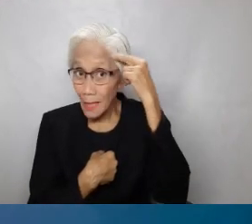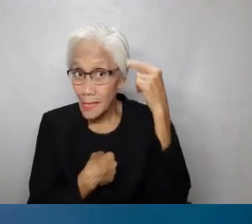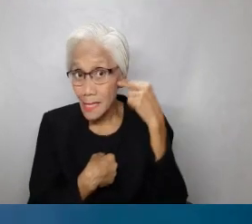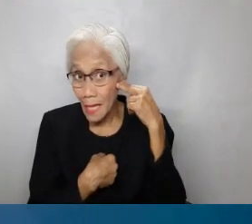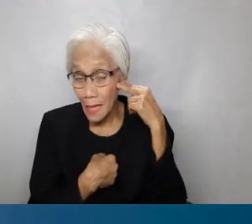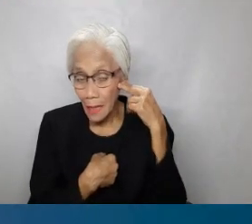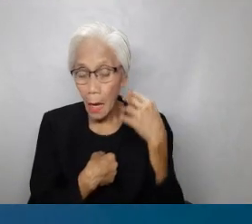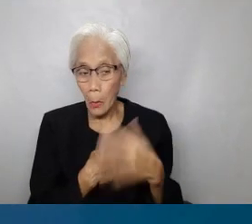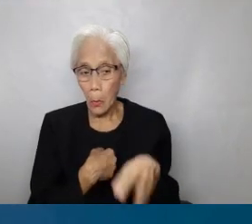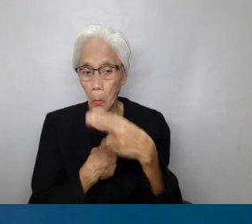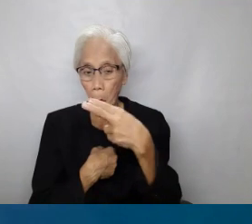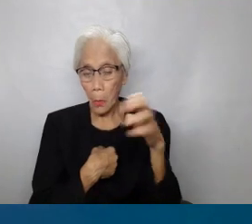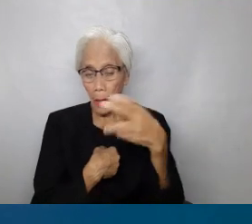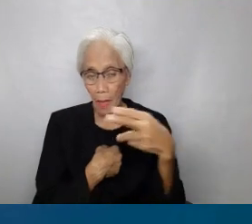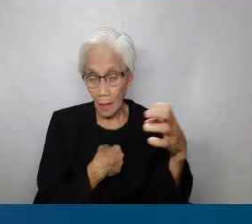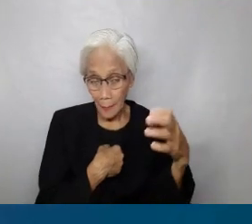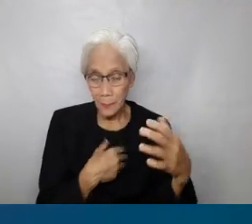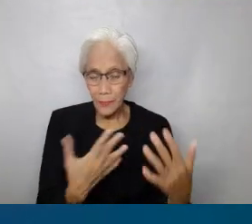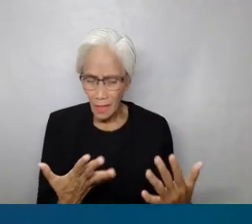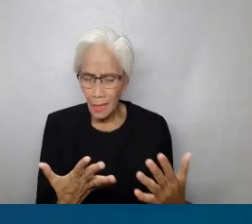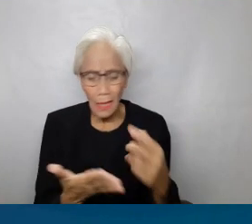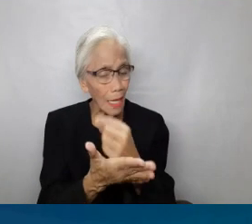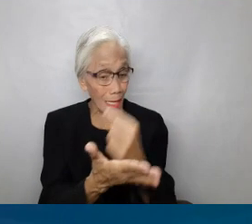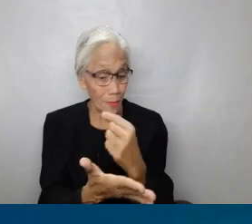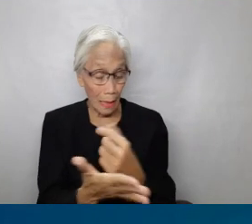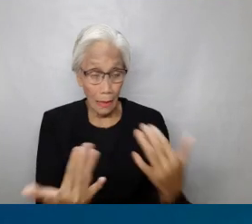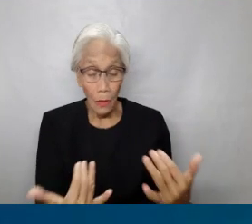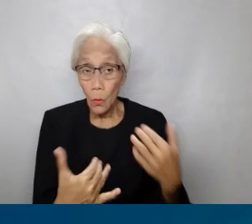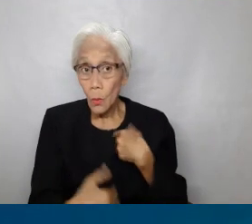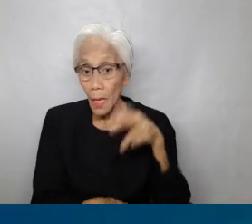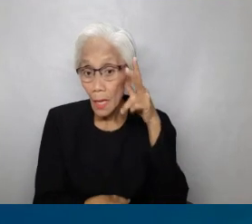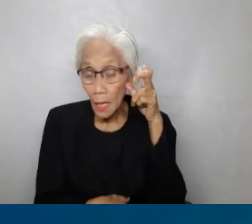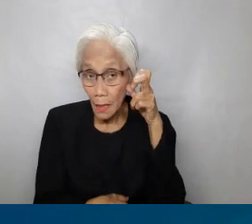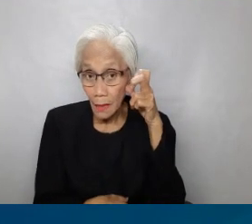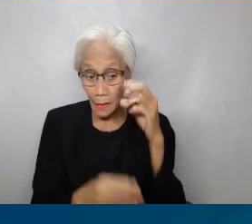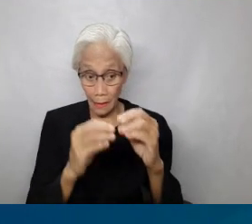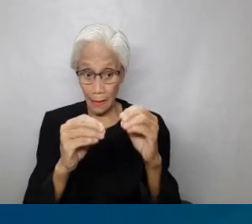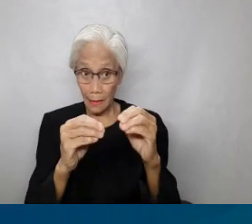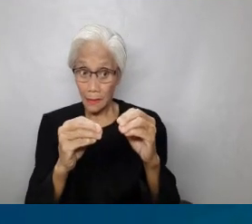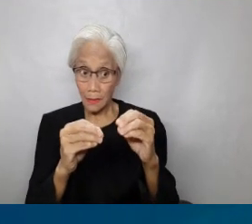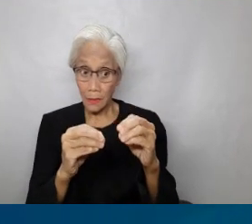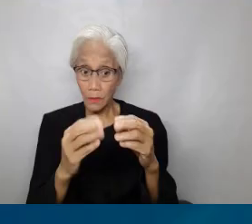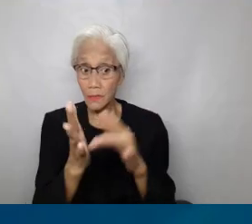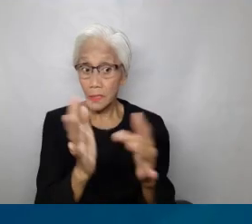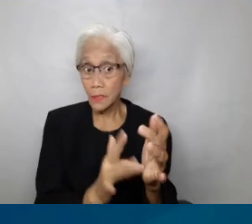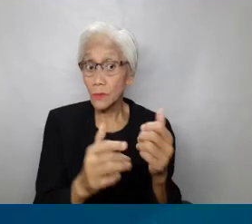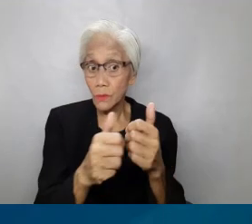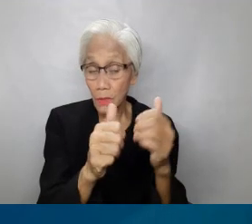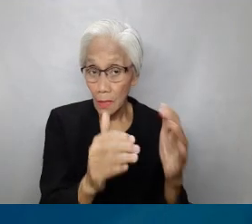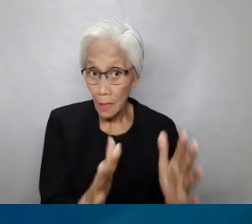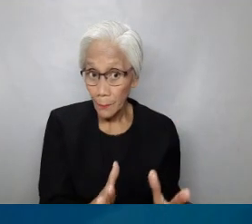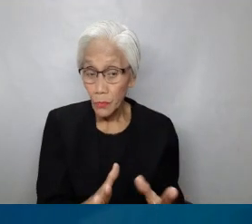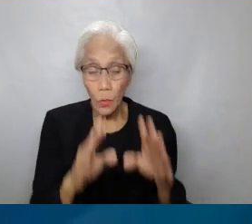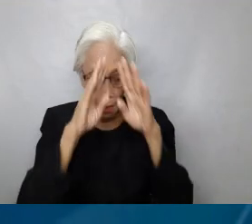person has a hole in his head. Sa gospel natin ngayon, we hear the teaching of